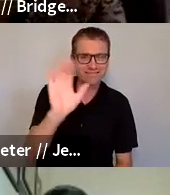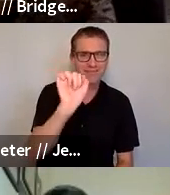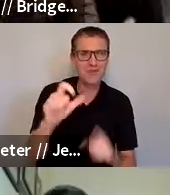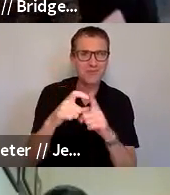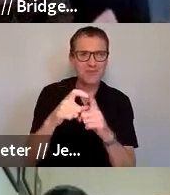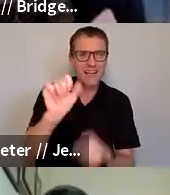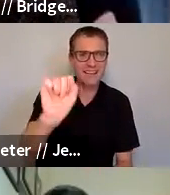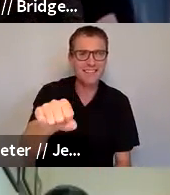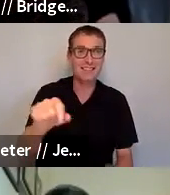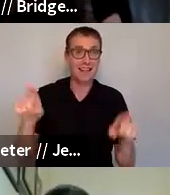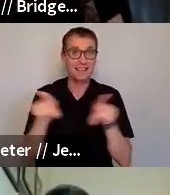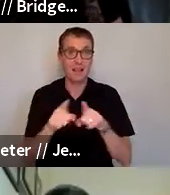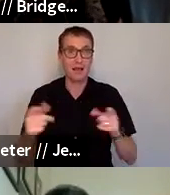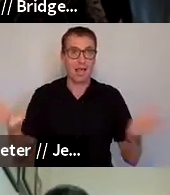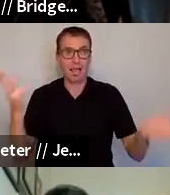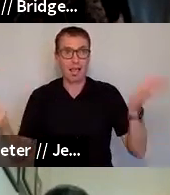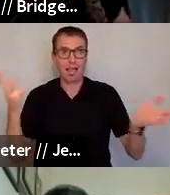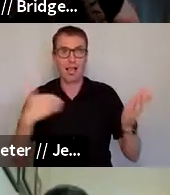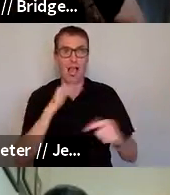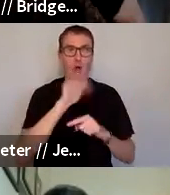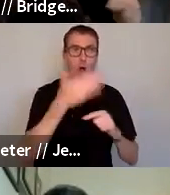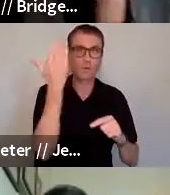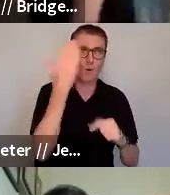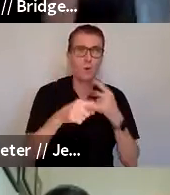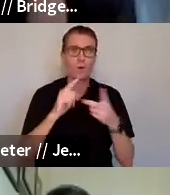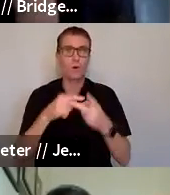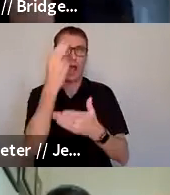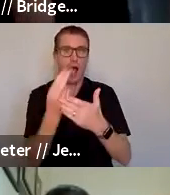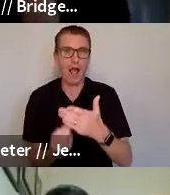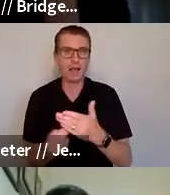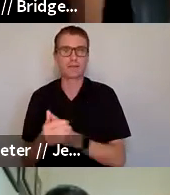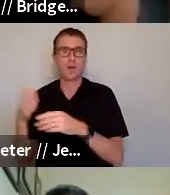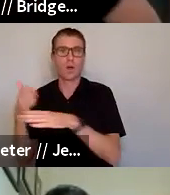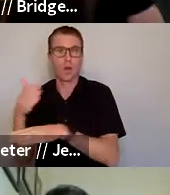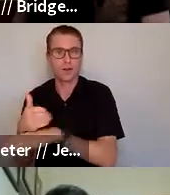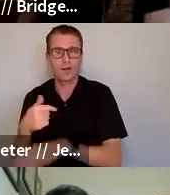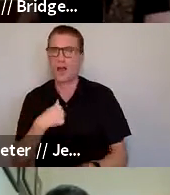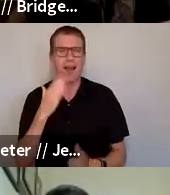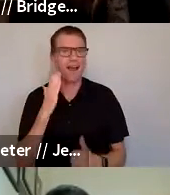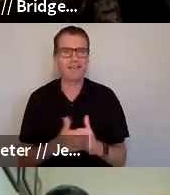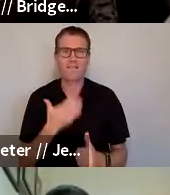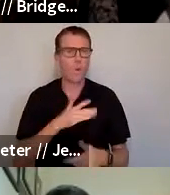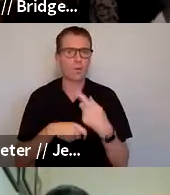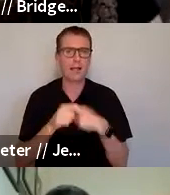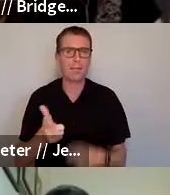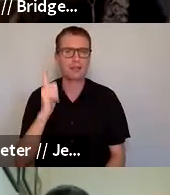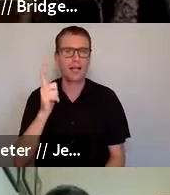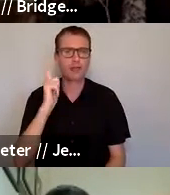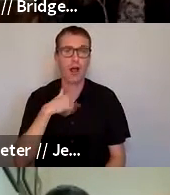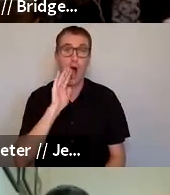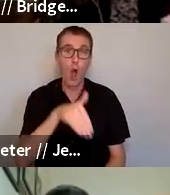and do our arts and do our work all at the same time. I never want to be a teacher, that's for sure. Homeschooling is one of the hardest things I've ever had to